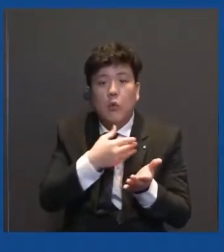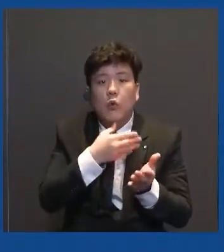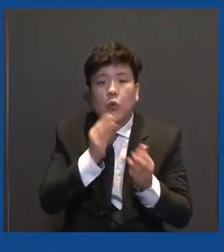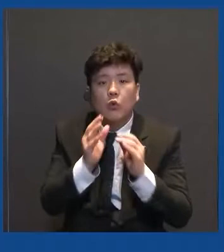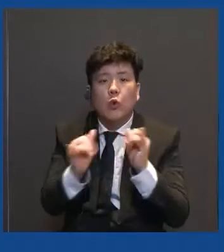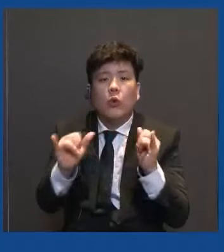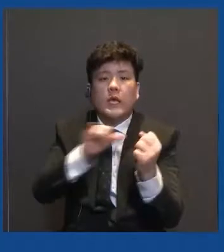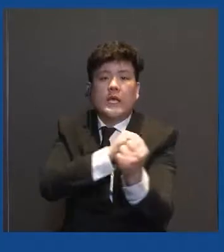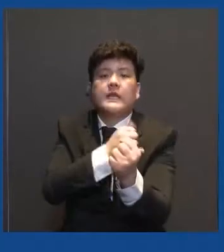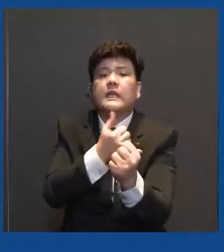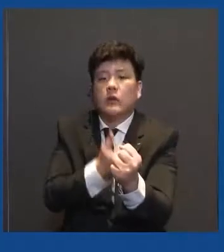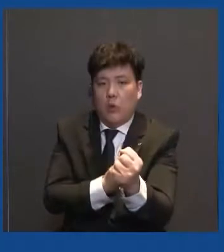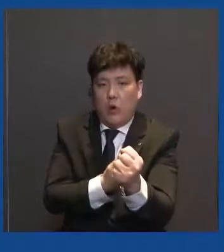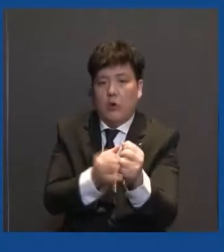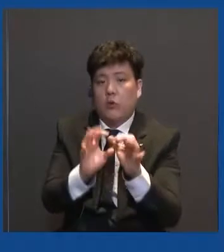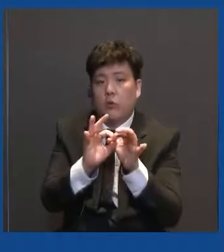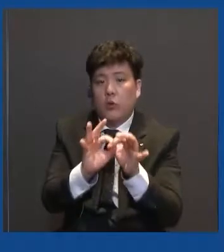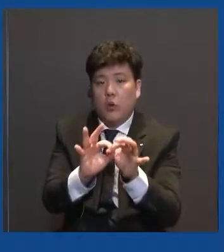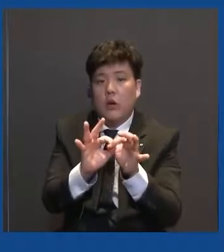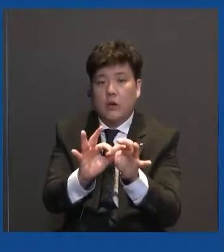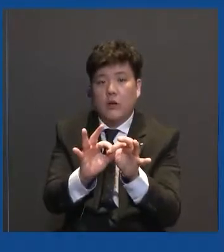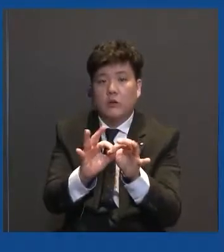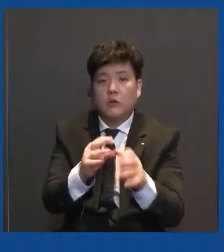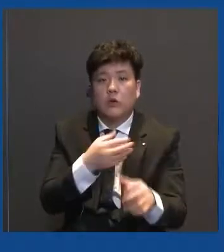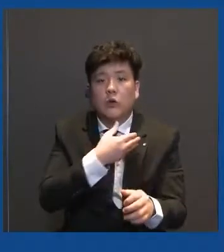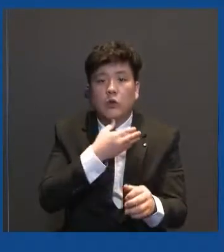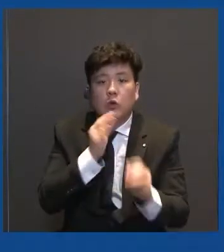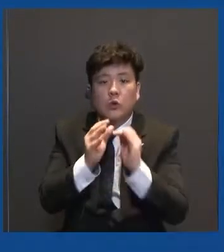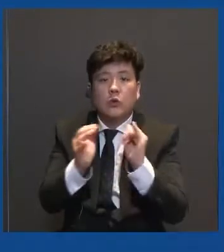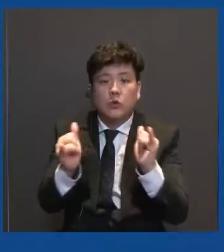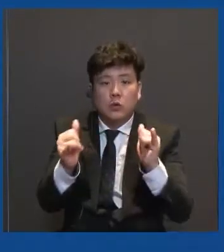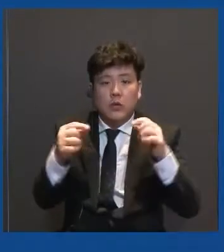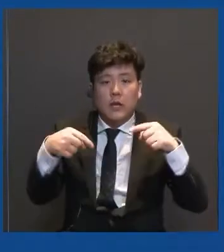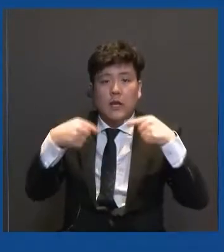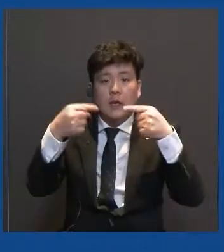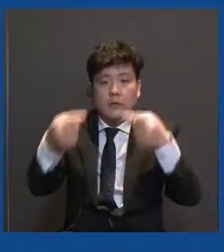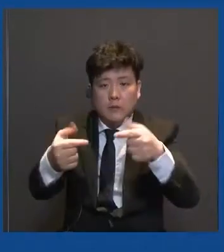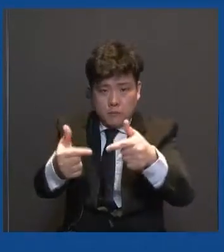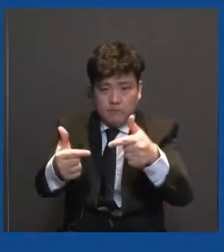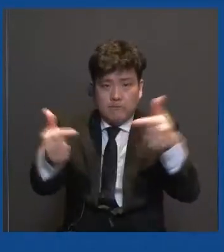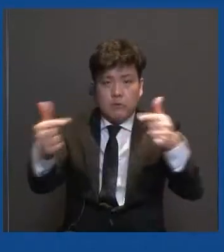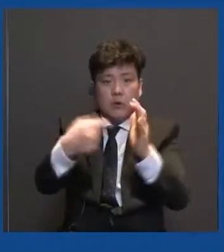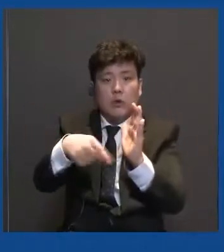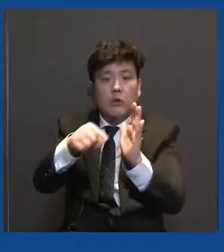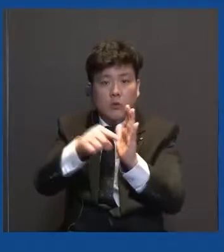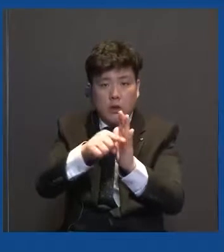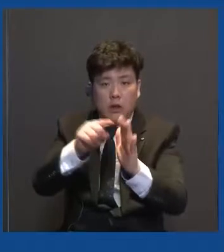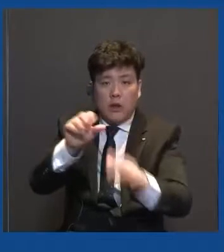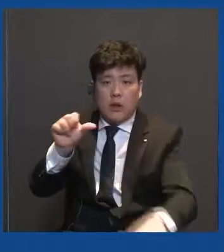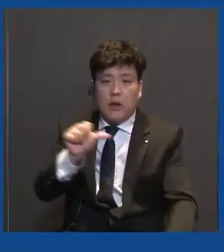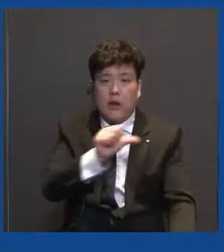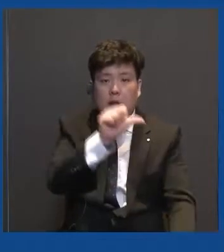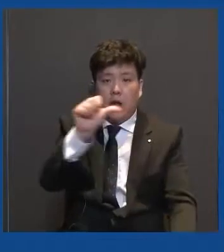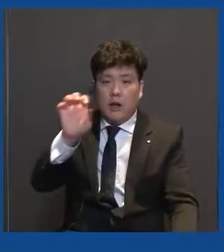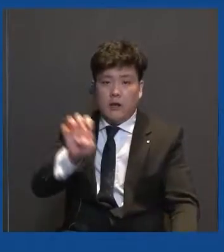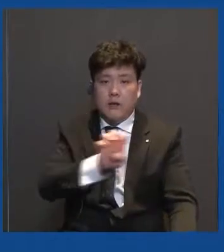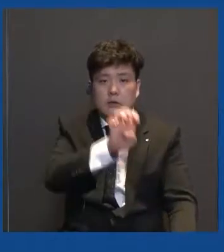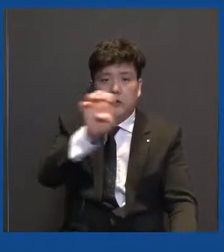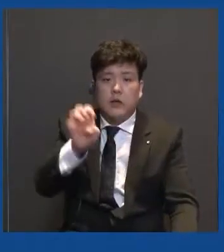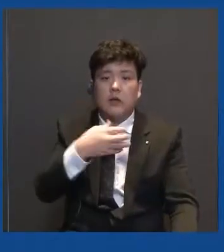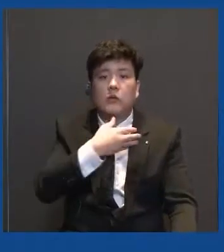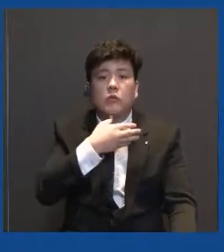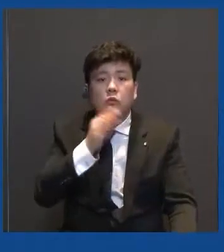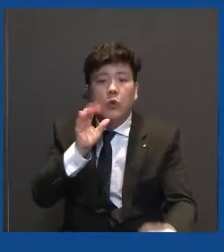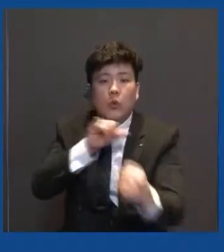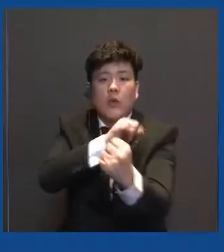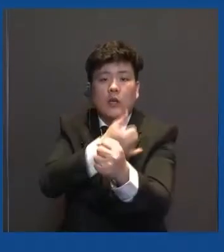given that the theme today is the human rights of older persons, now we also wanted to make sure that we can also encourage